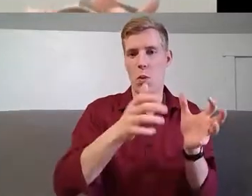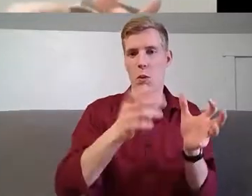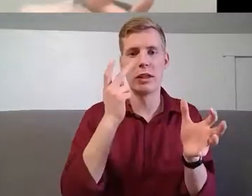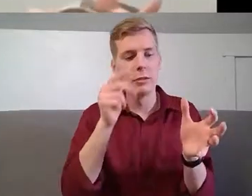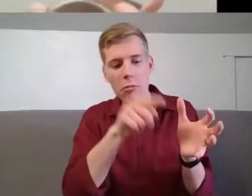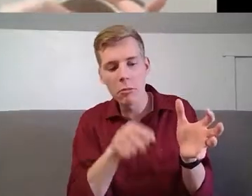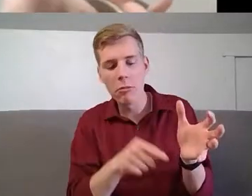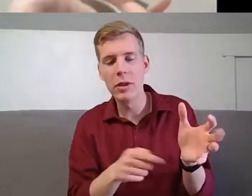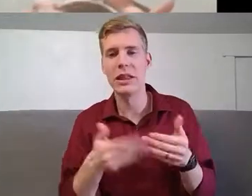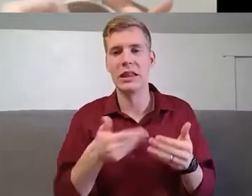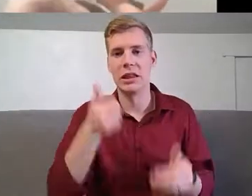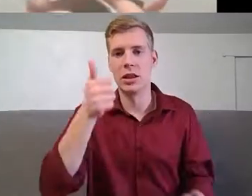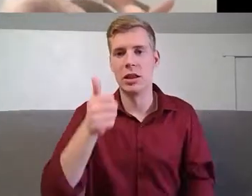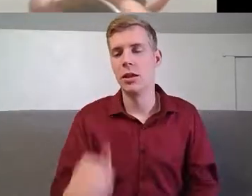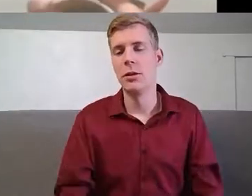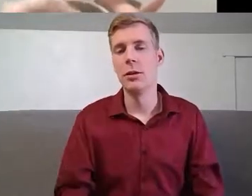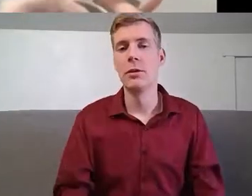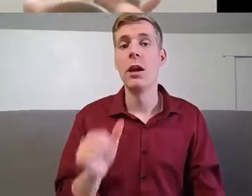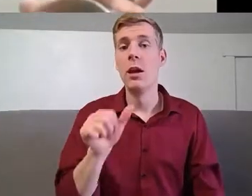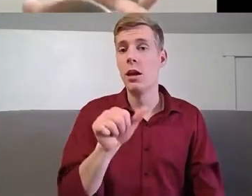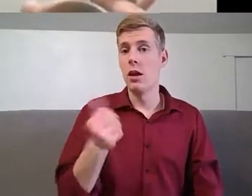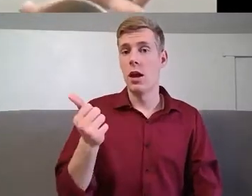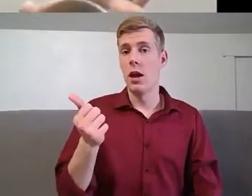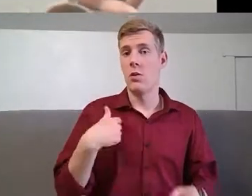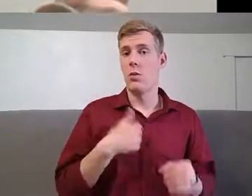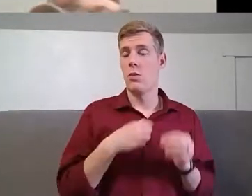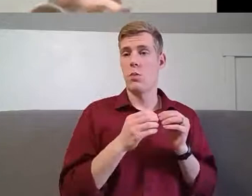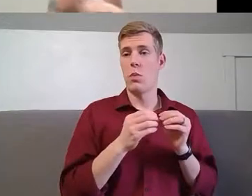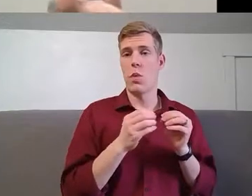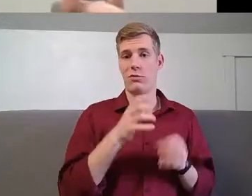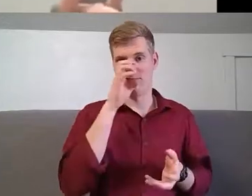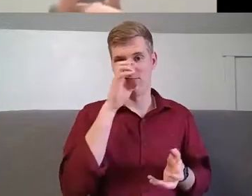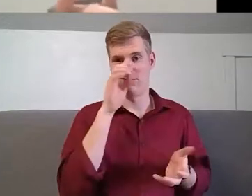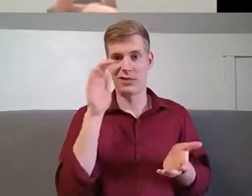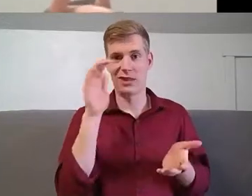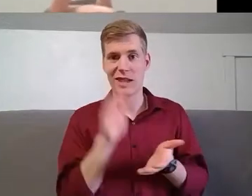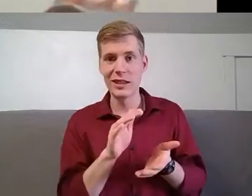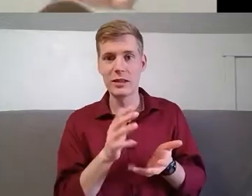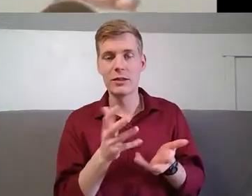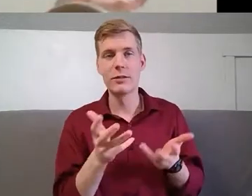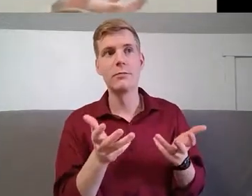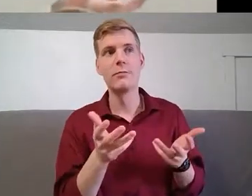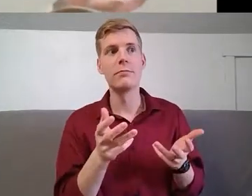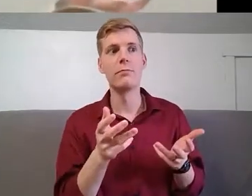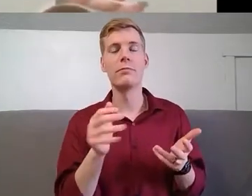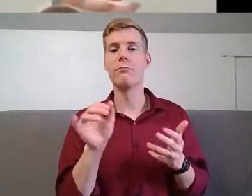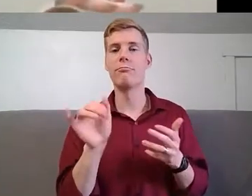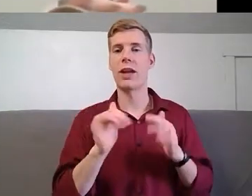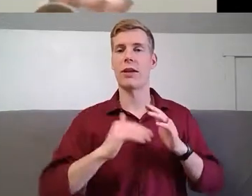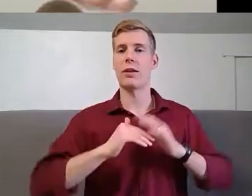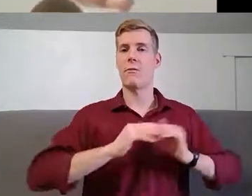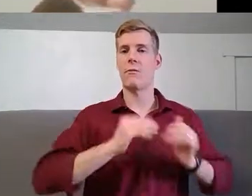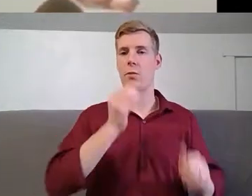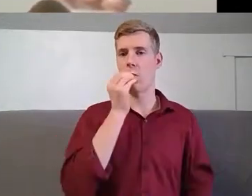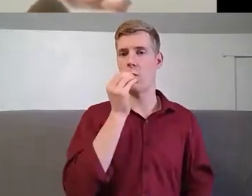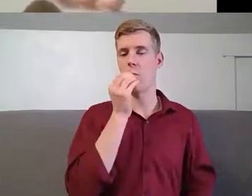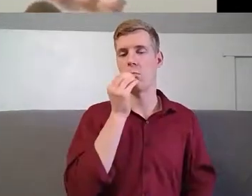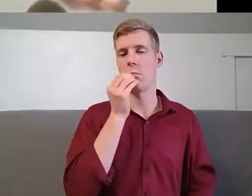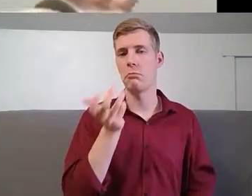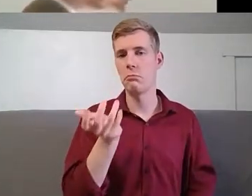little bit better. Some other things that we've lightened up on is, like I said, is comfort food.